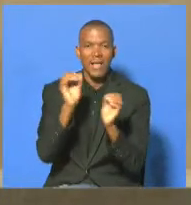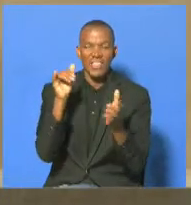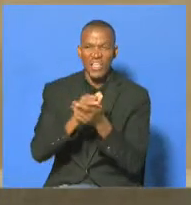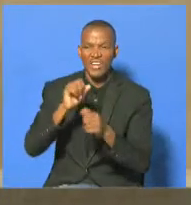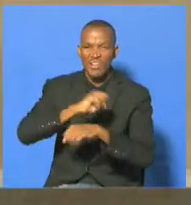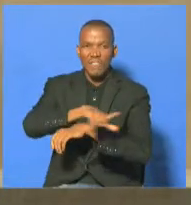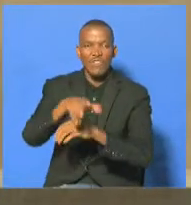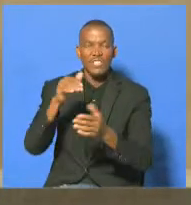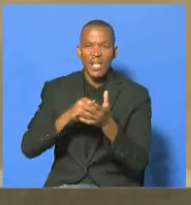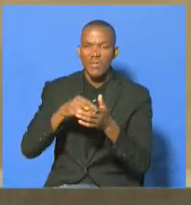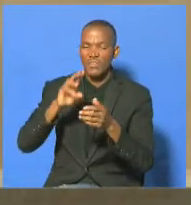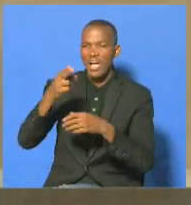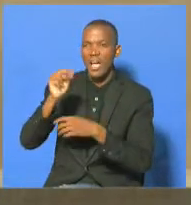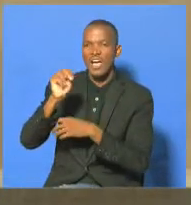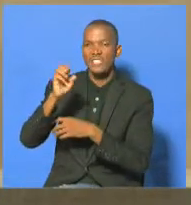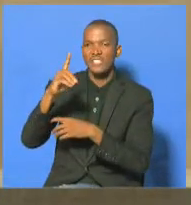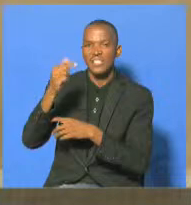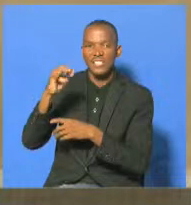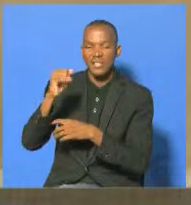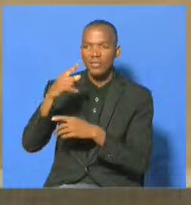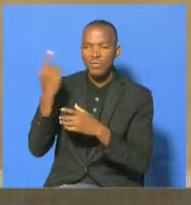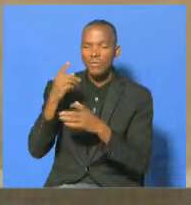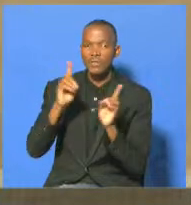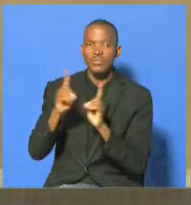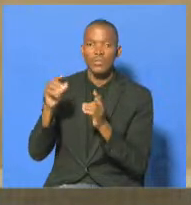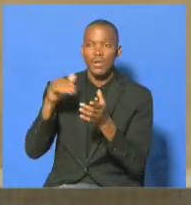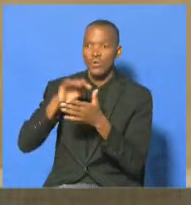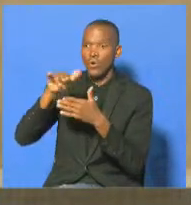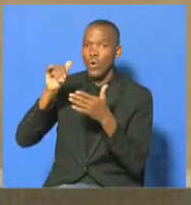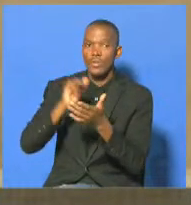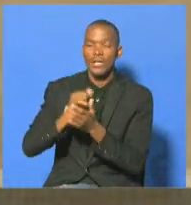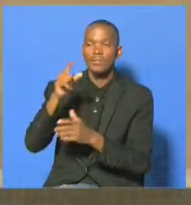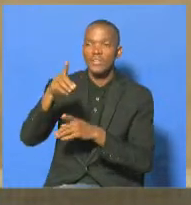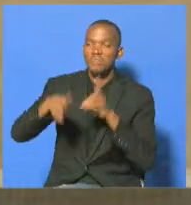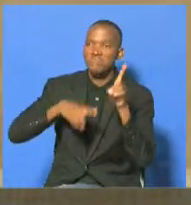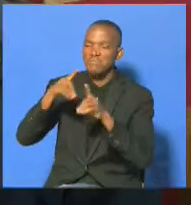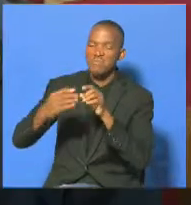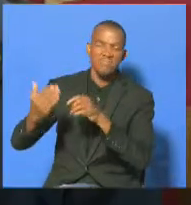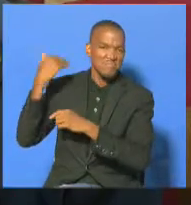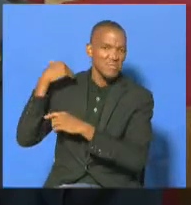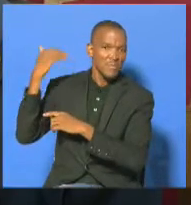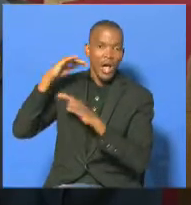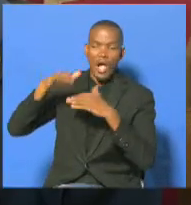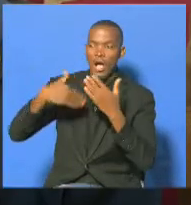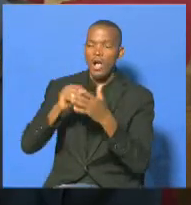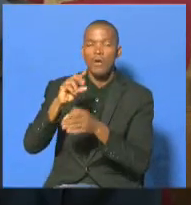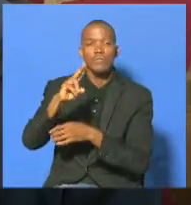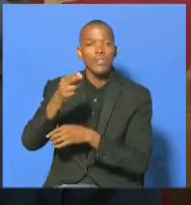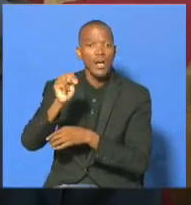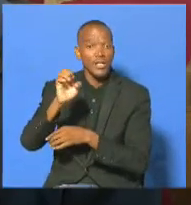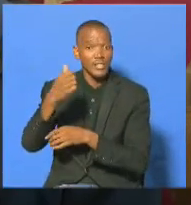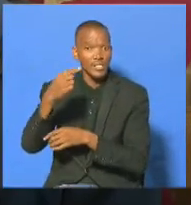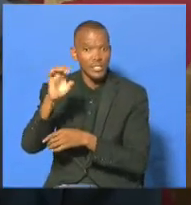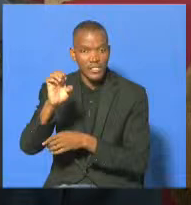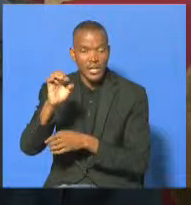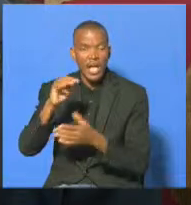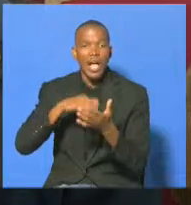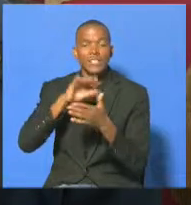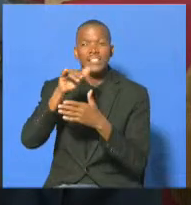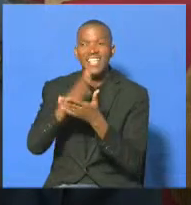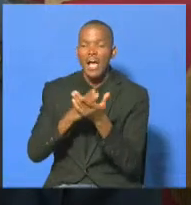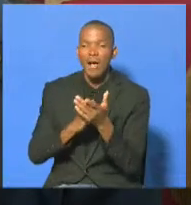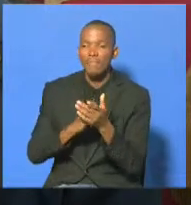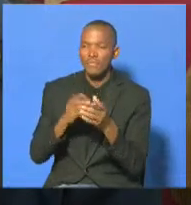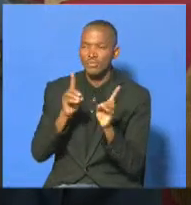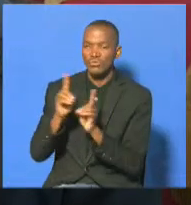influenced the way hunting has been practiced by an entire generation of hunters. Many still practice